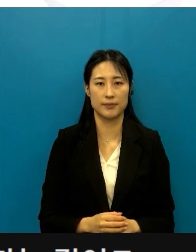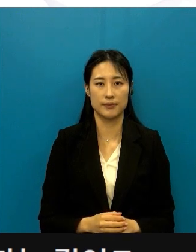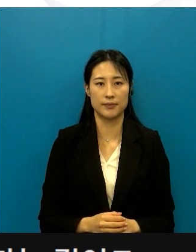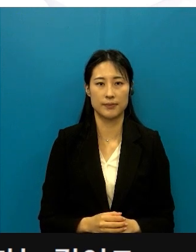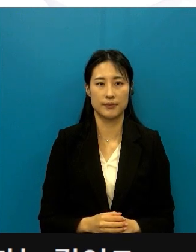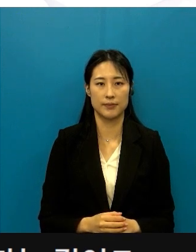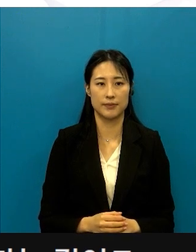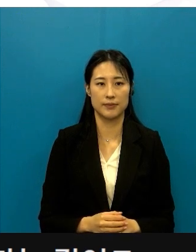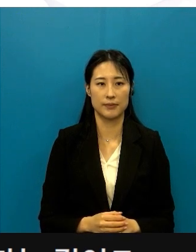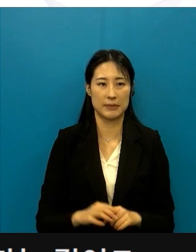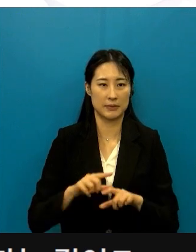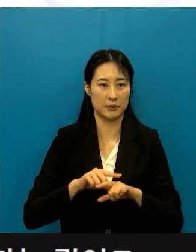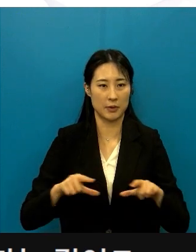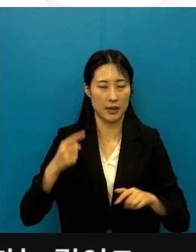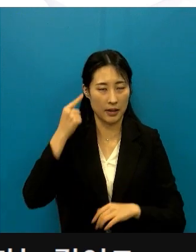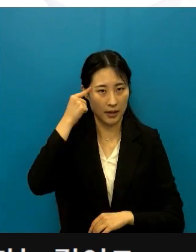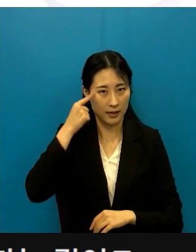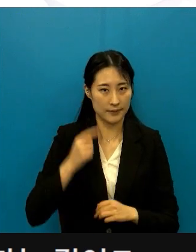euthanasia by